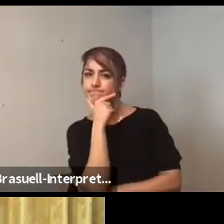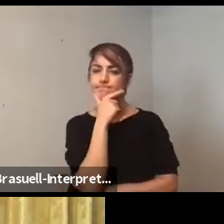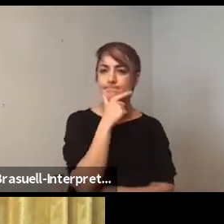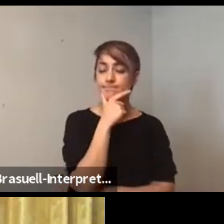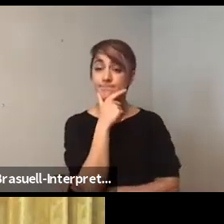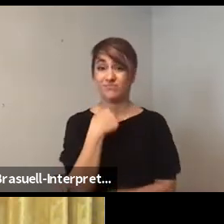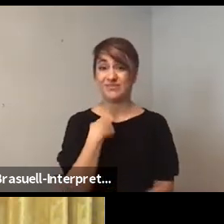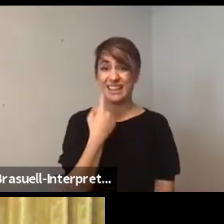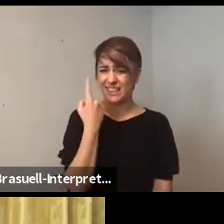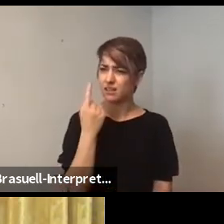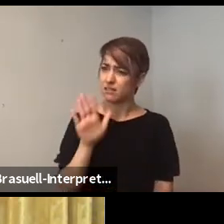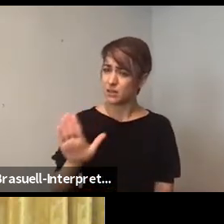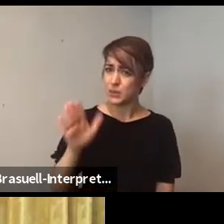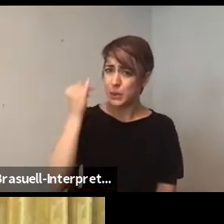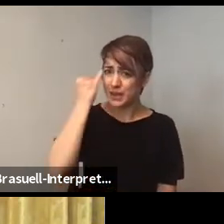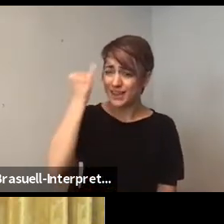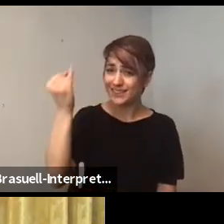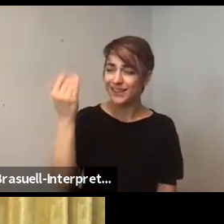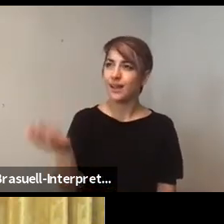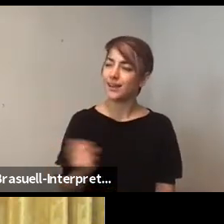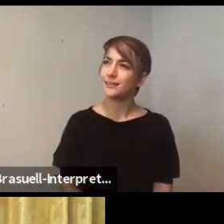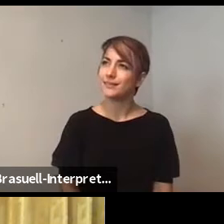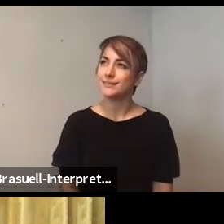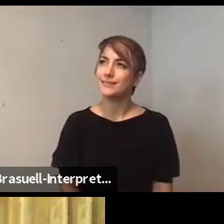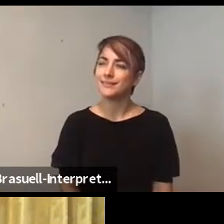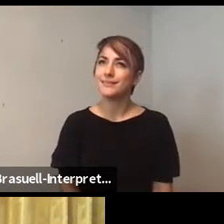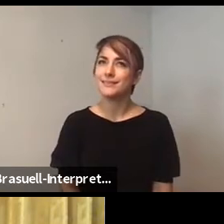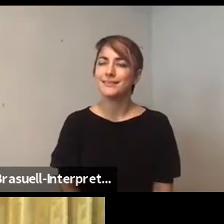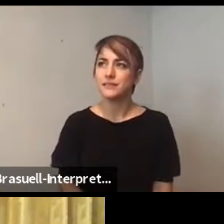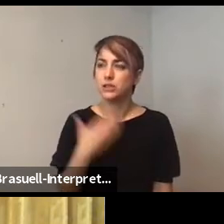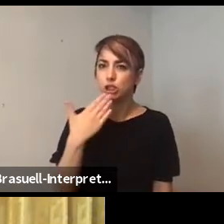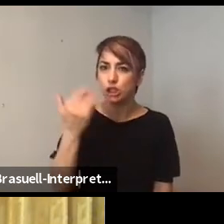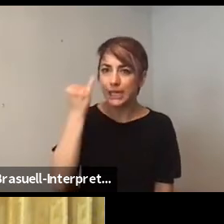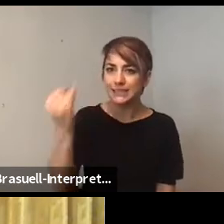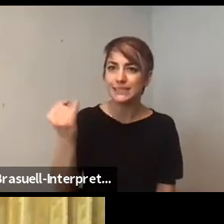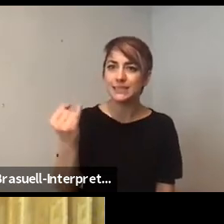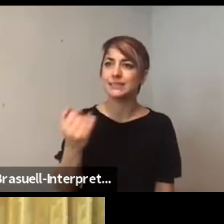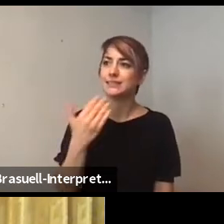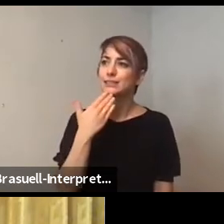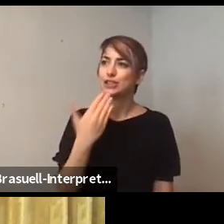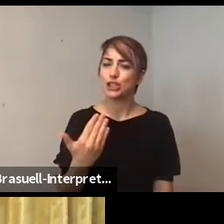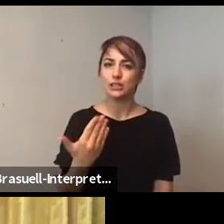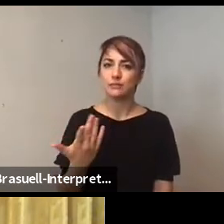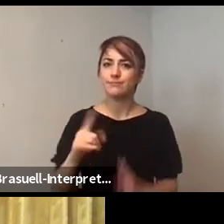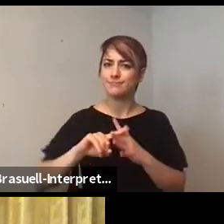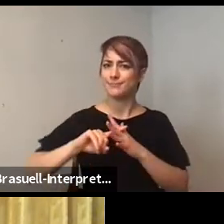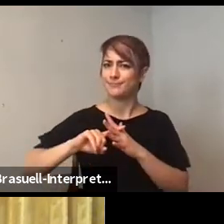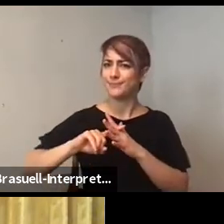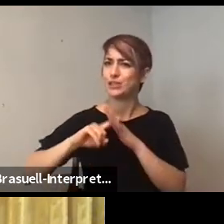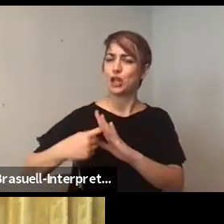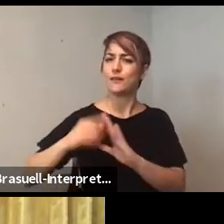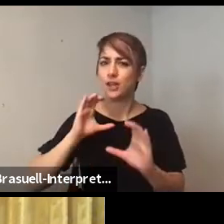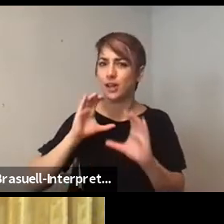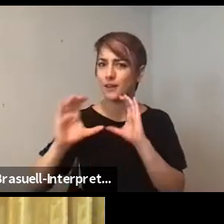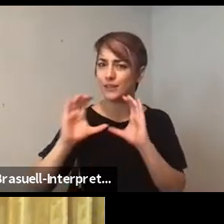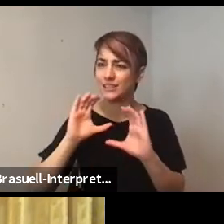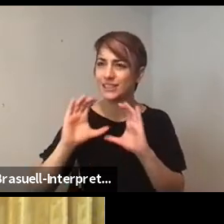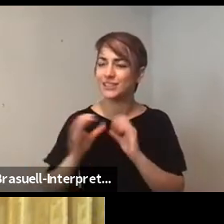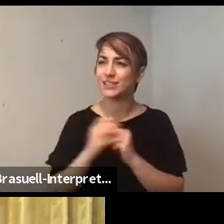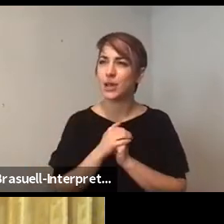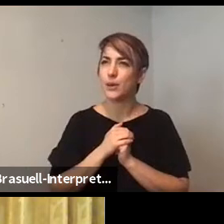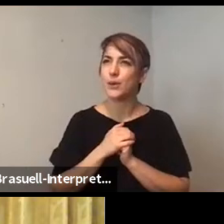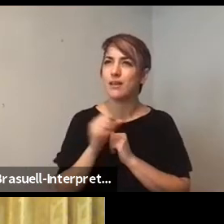question. It wasn't meant to like, oh no, secret. It's just, yeah, I think it's really fascinating to